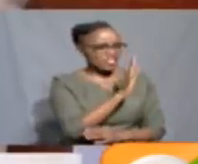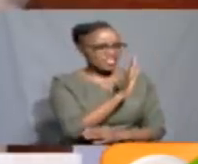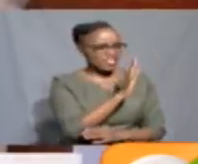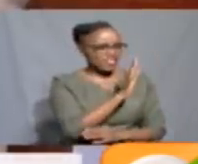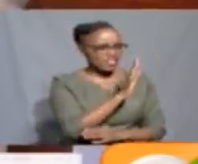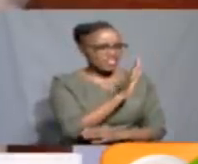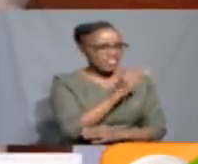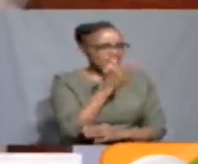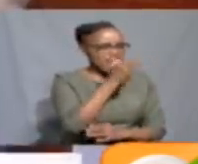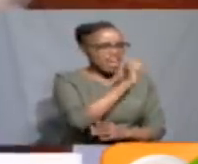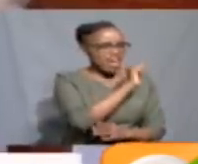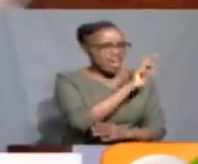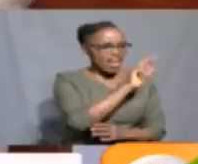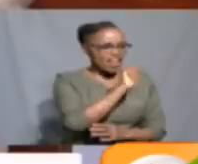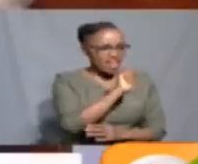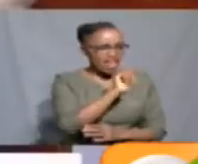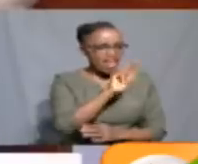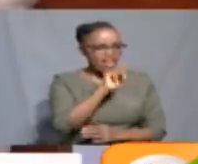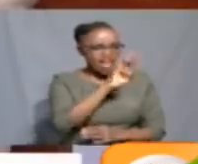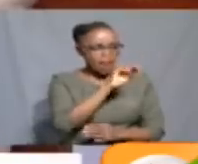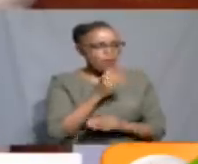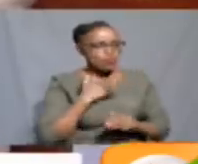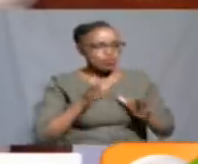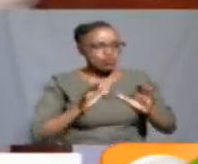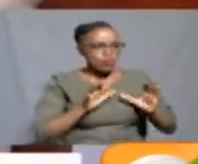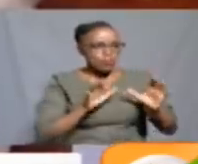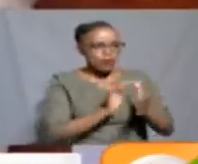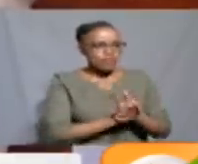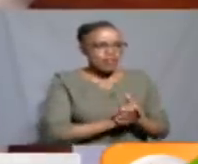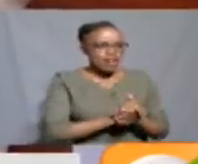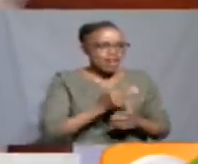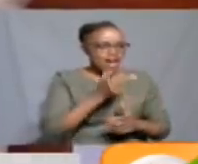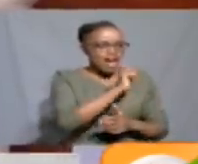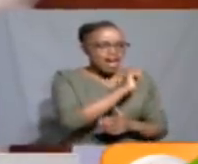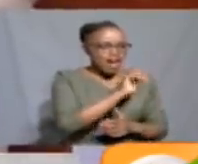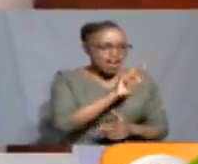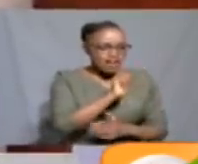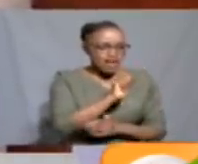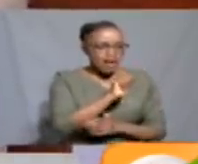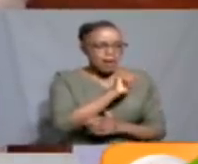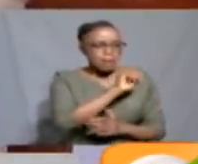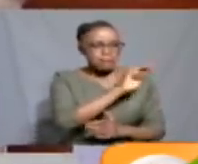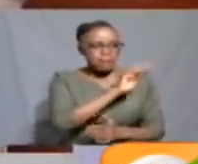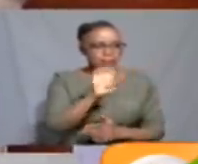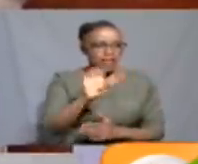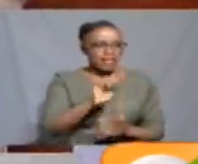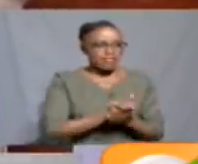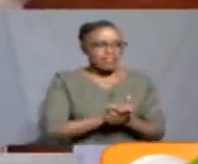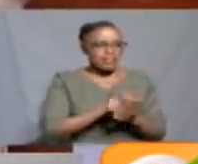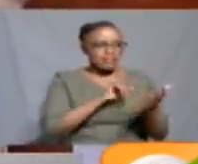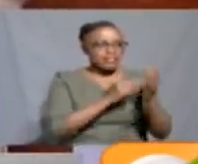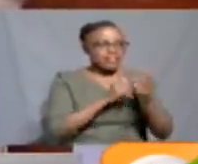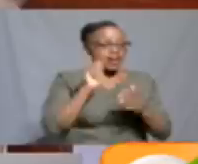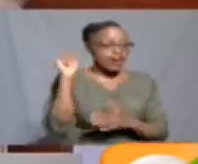So Har Har Ambe, when they want to push or pull anything. Yes. Har Har Ambe. Har Har Ambe. Har